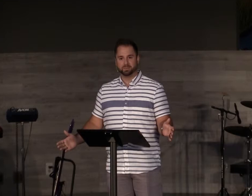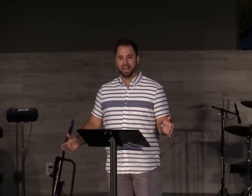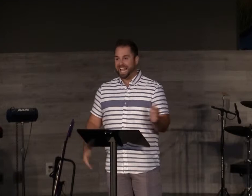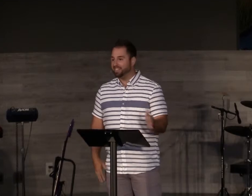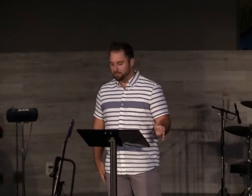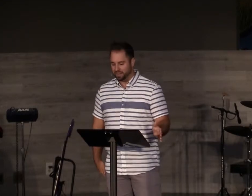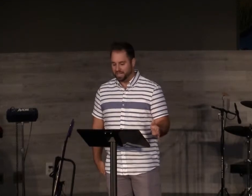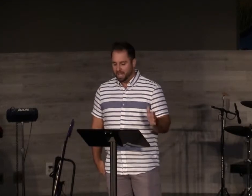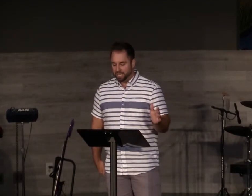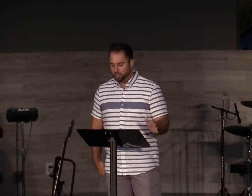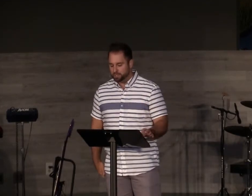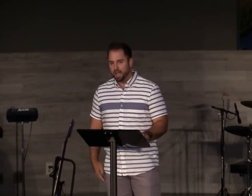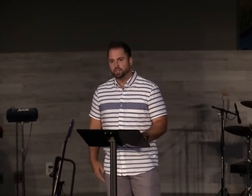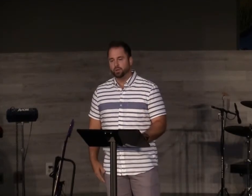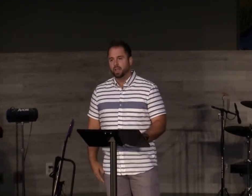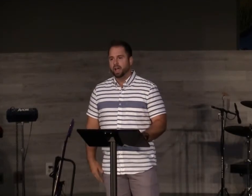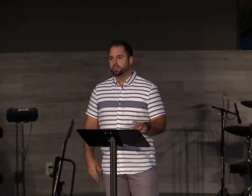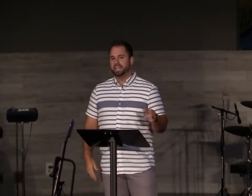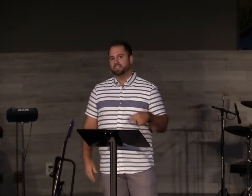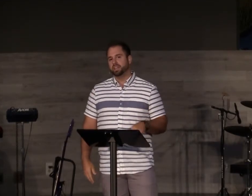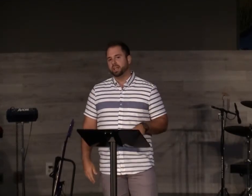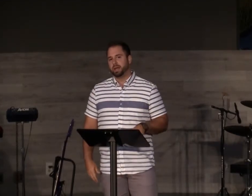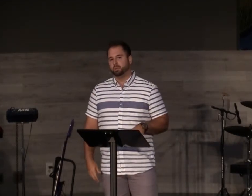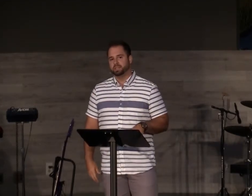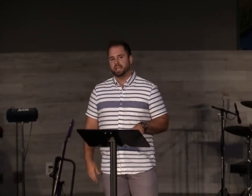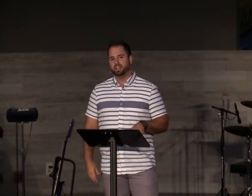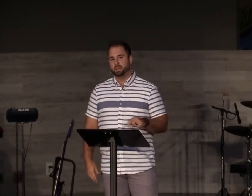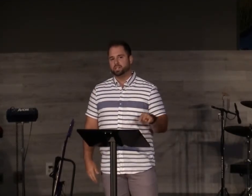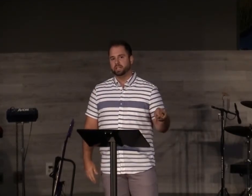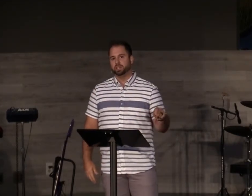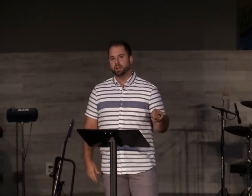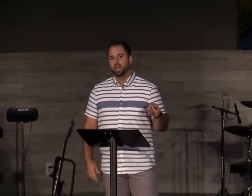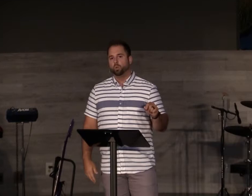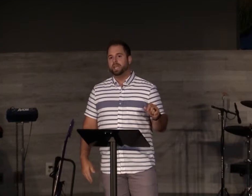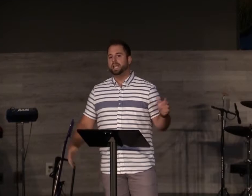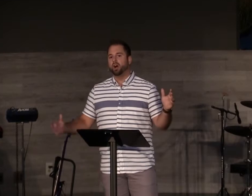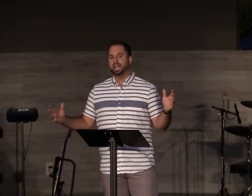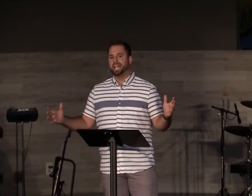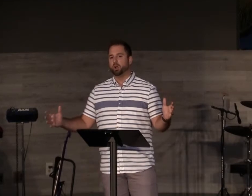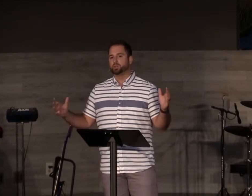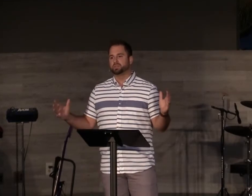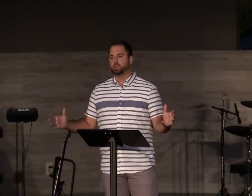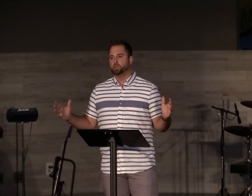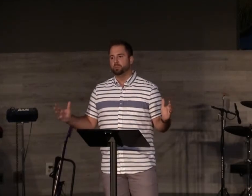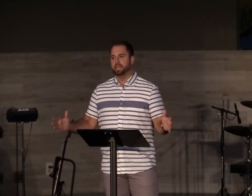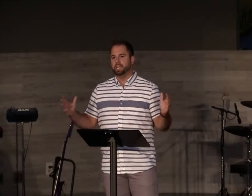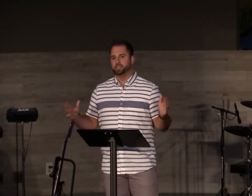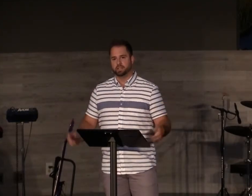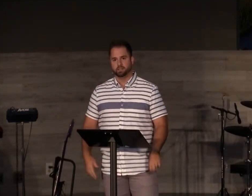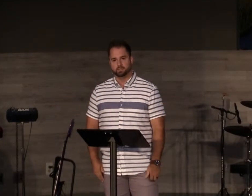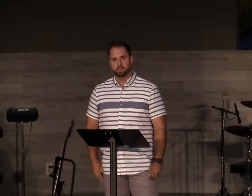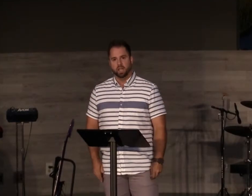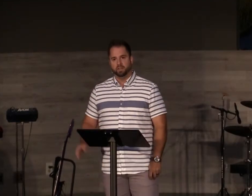didn't respond. He had the ability, but he chose not to. Another idea that I think about with this idea of patiently enduring, we are in a culture of social